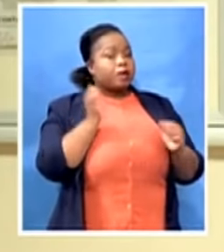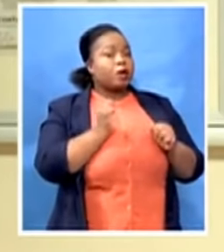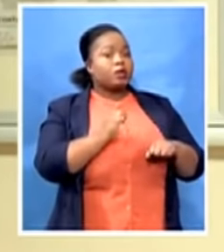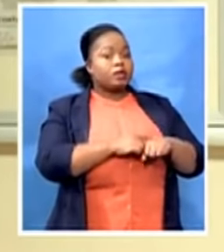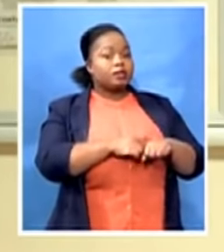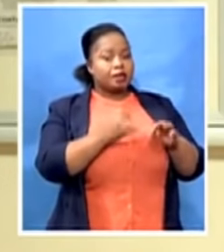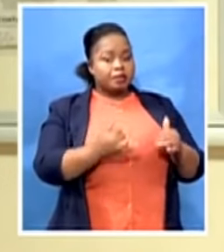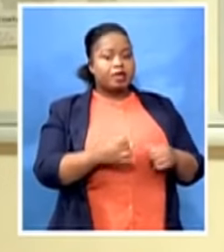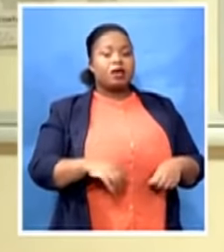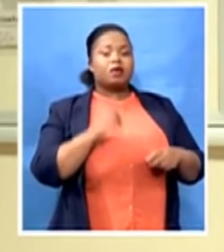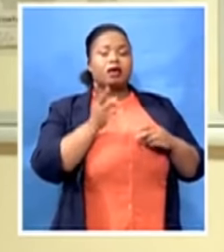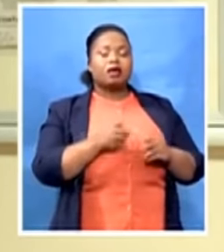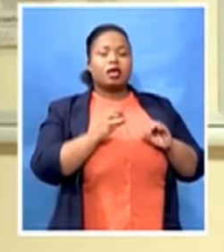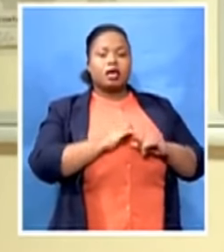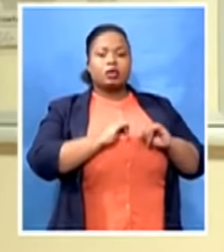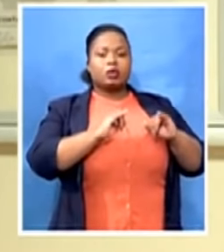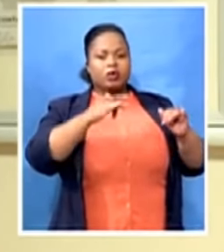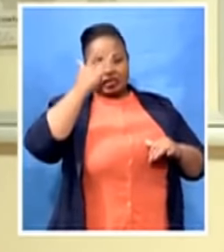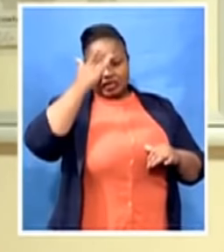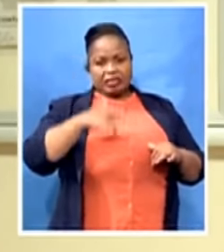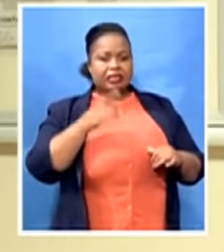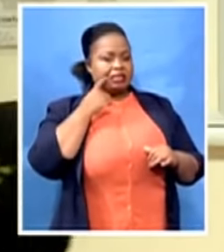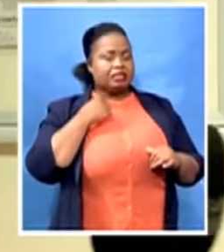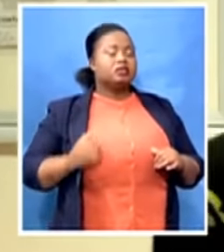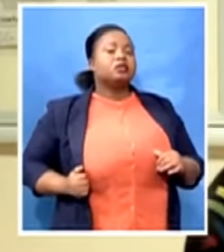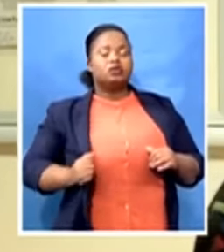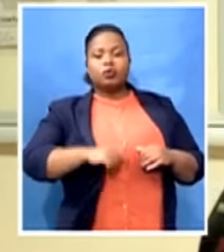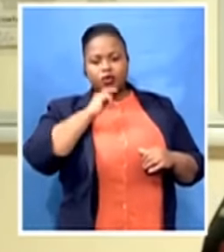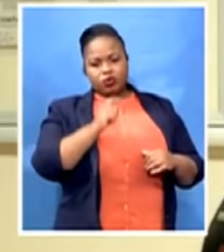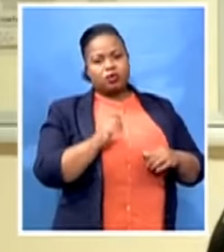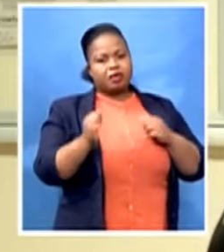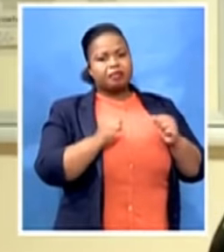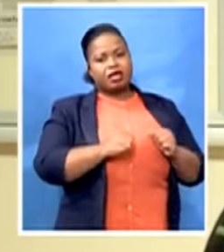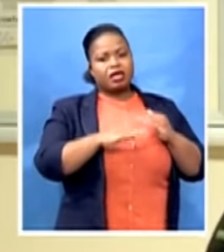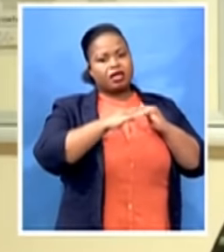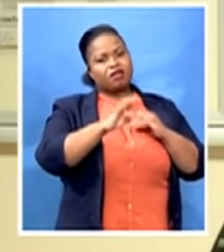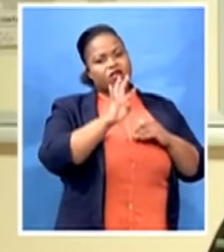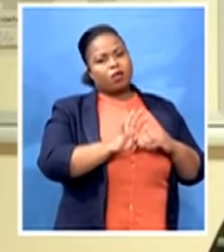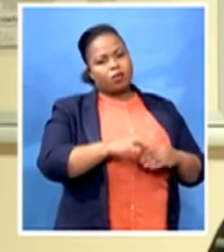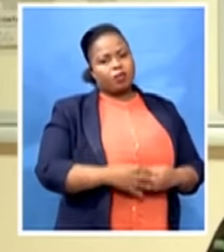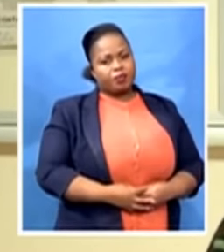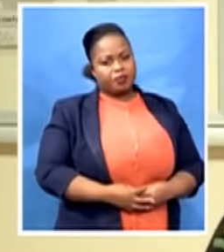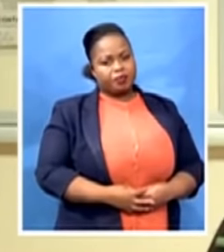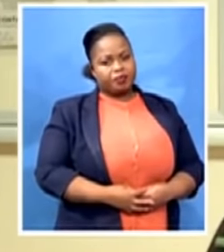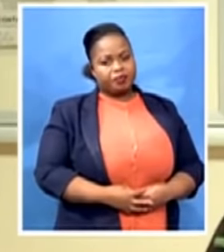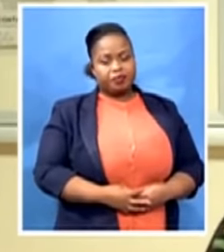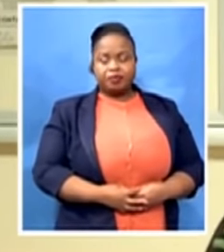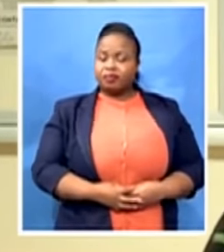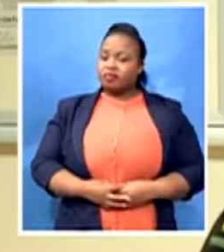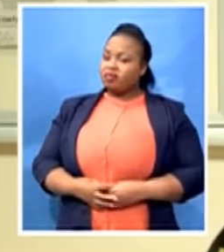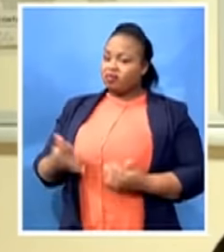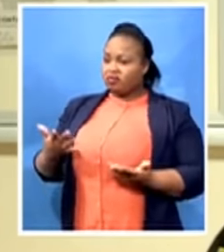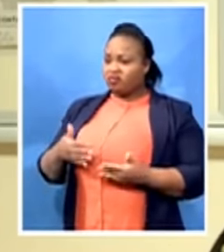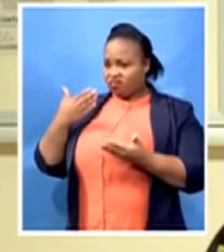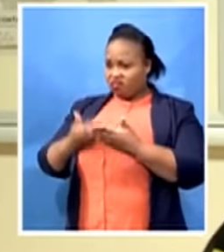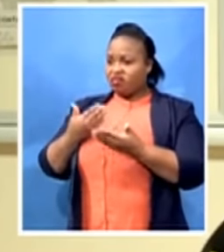So really, definitely, we must remain in level 4 in Bloemfontein. So does that mean, is it possible to control the issue of